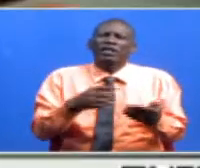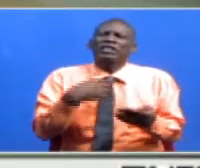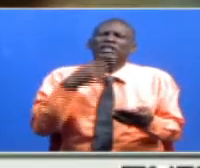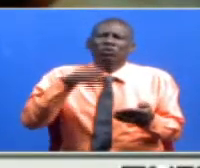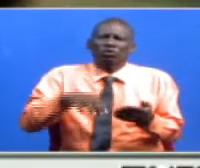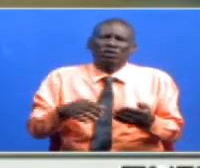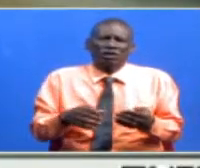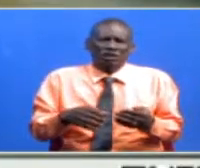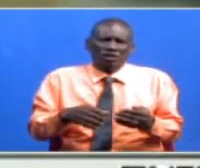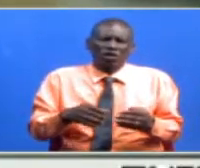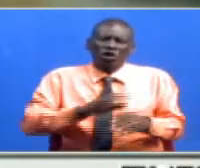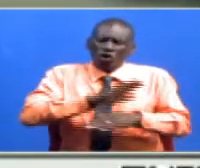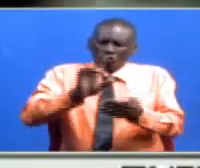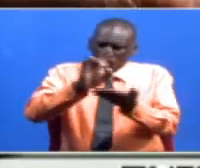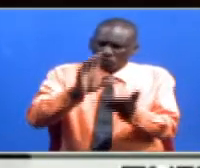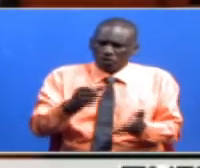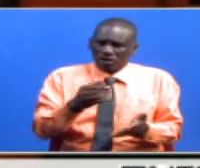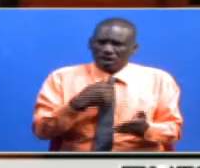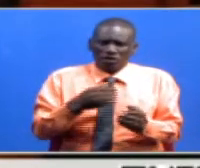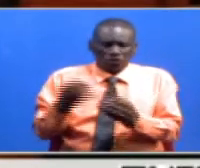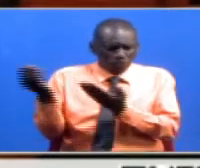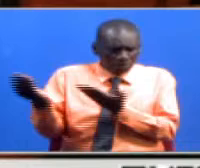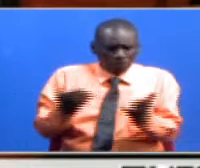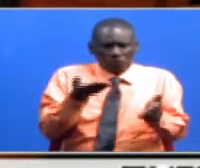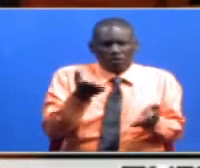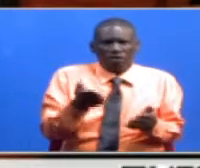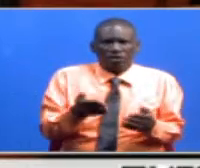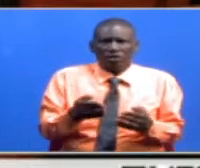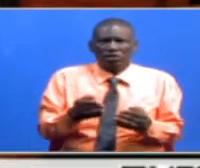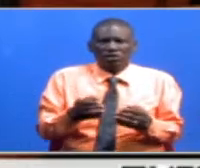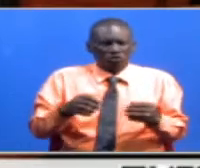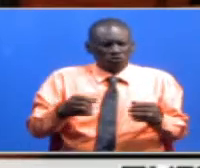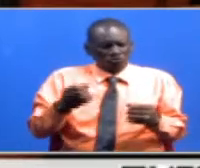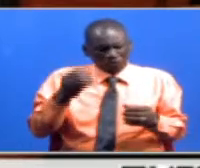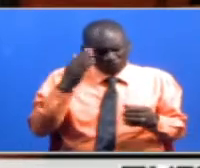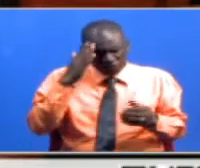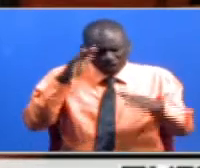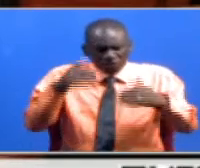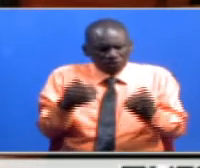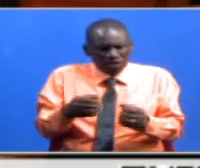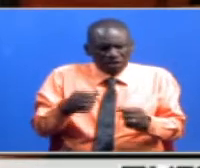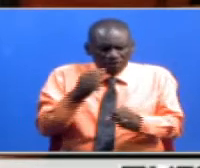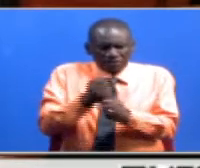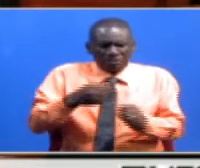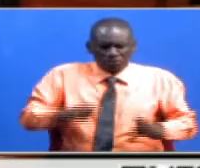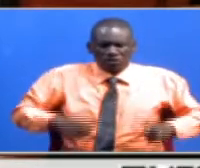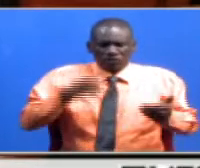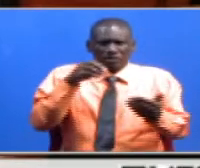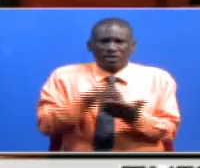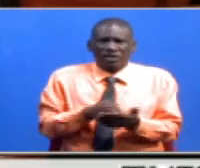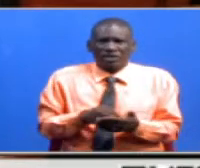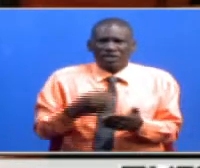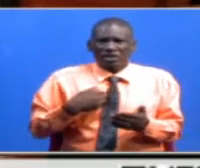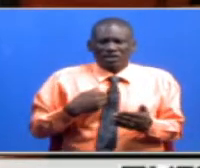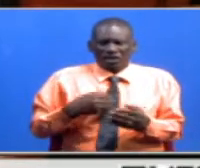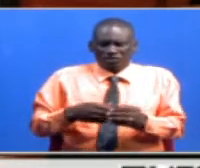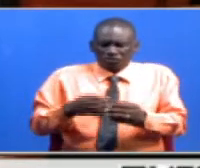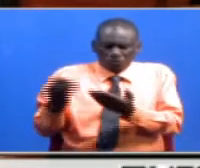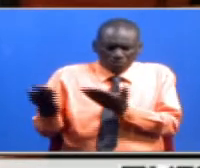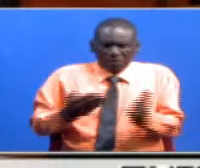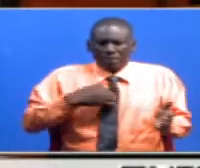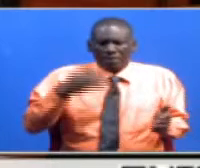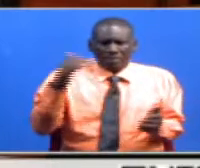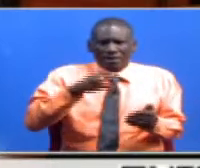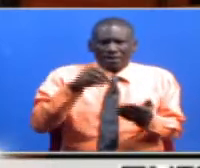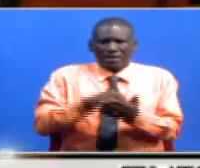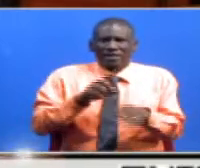All the doctors, they had to be rushed to Shriners Hospital to figure out how they can bring me back. And I remember they had to resuscitate me because when I woke up,